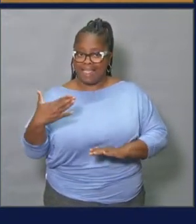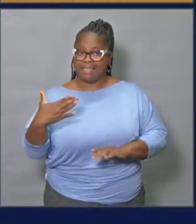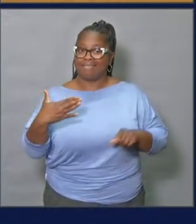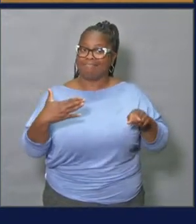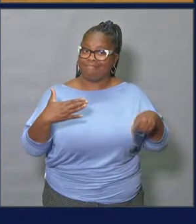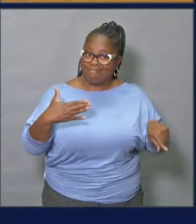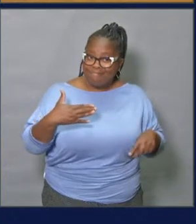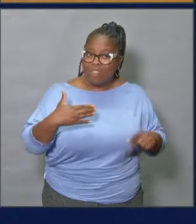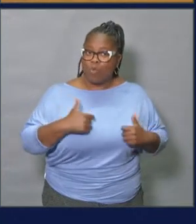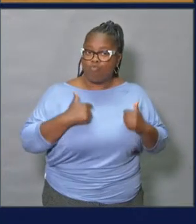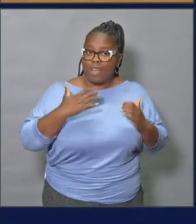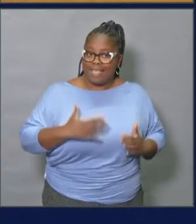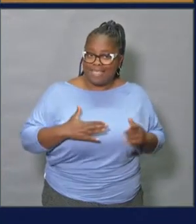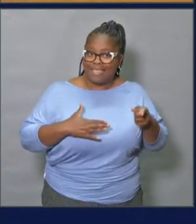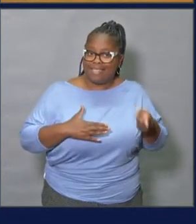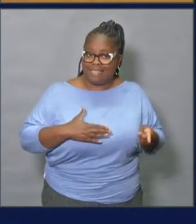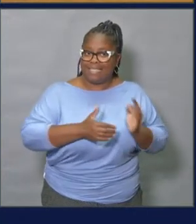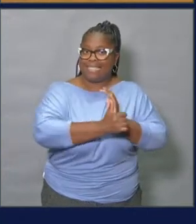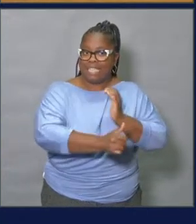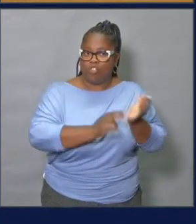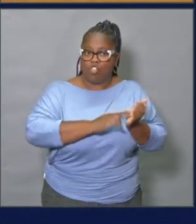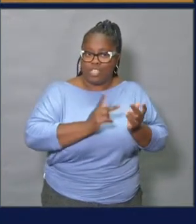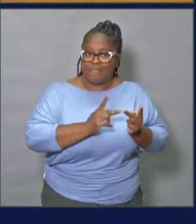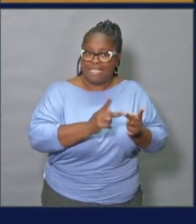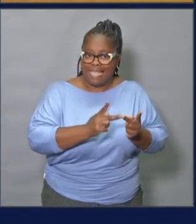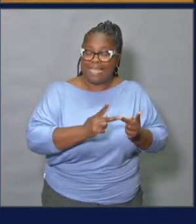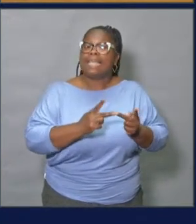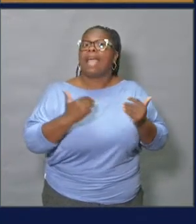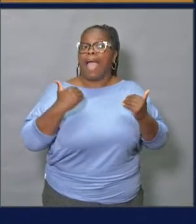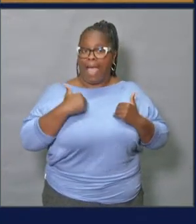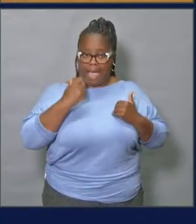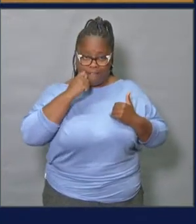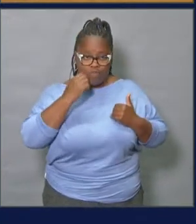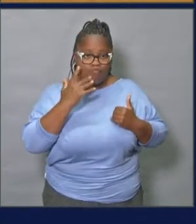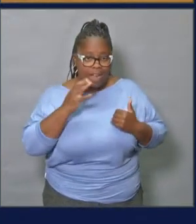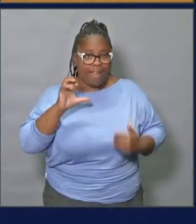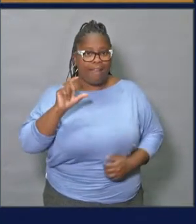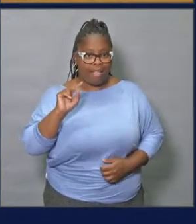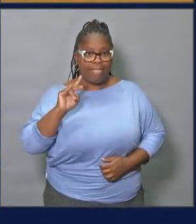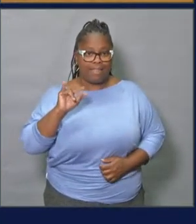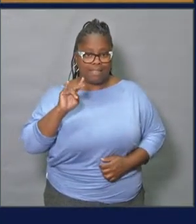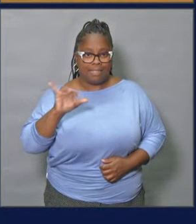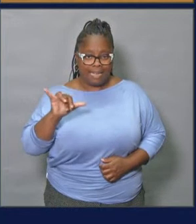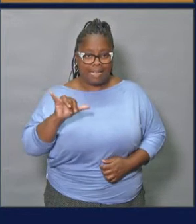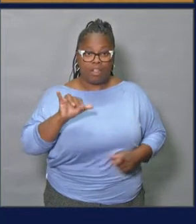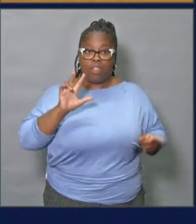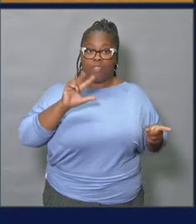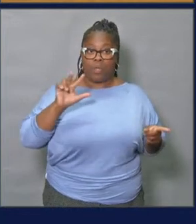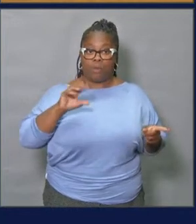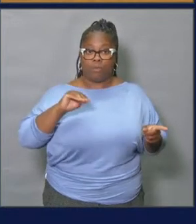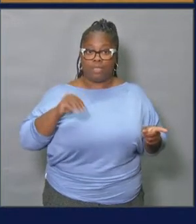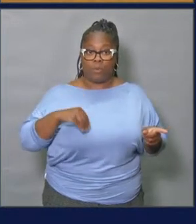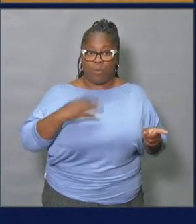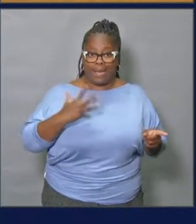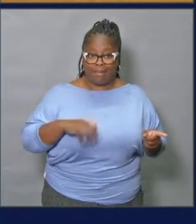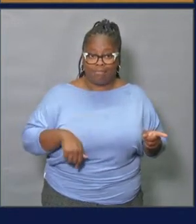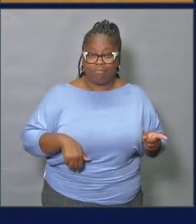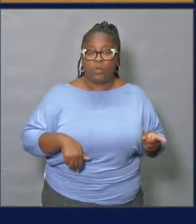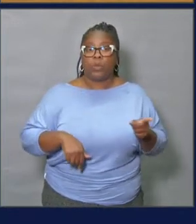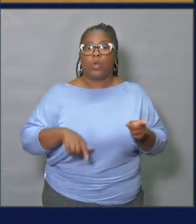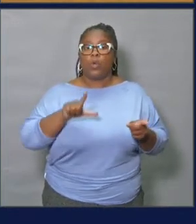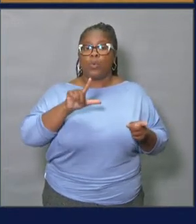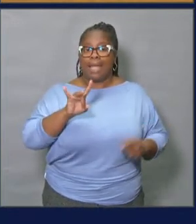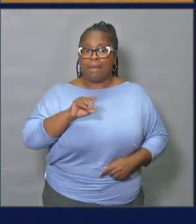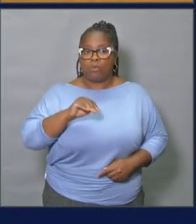skilled nursing facilities, for which we have race and ethnicity information, 33% were white, 28%